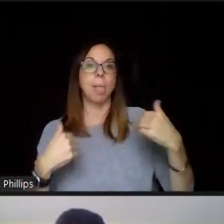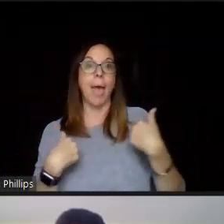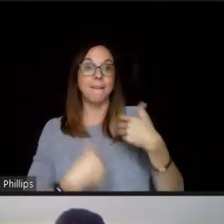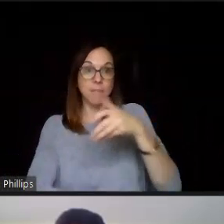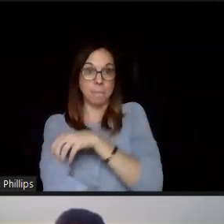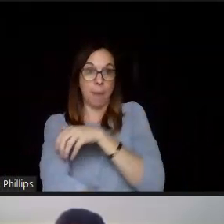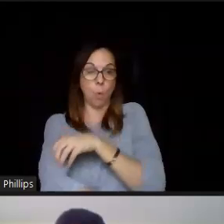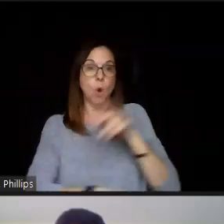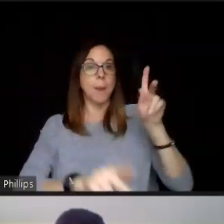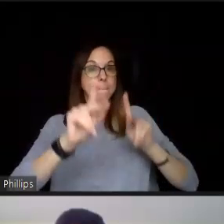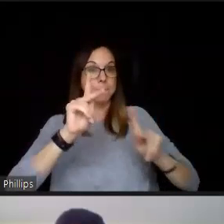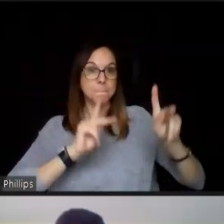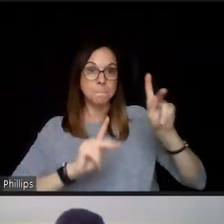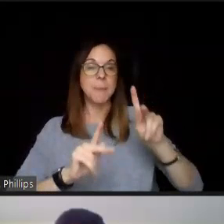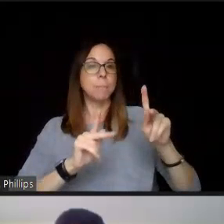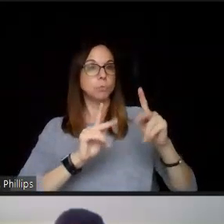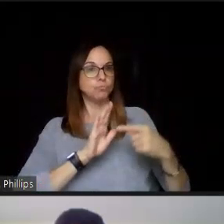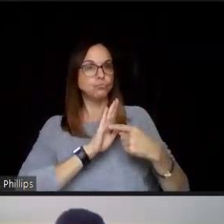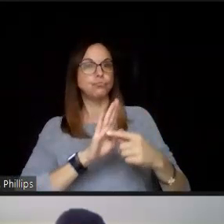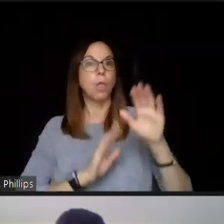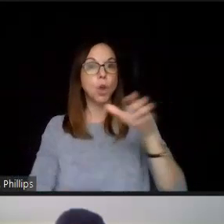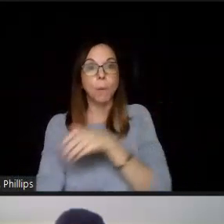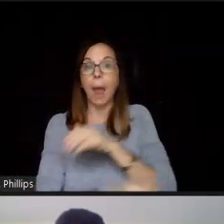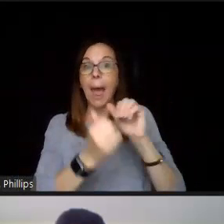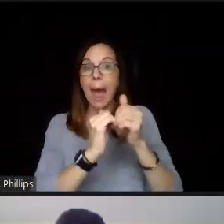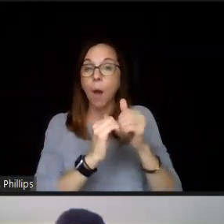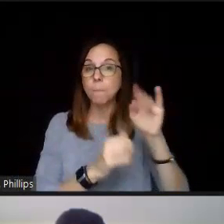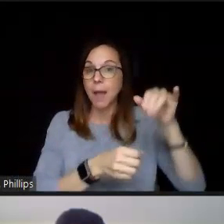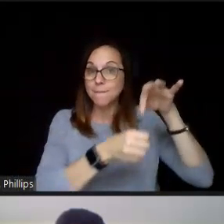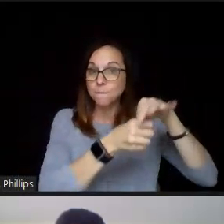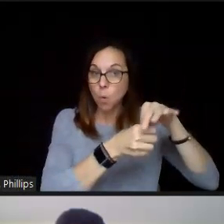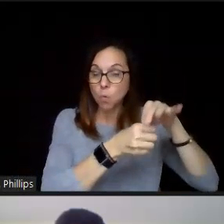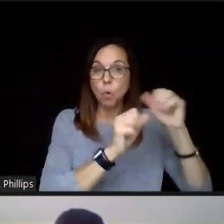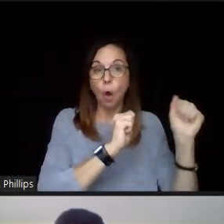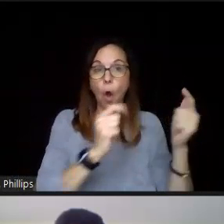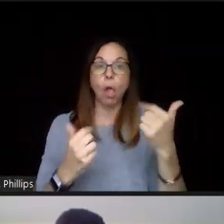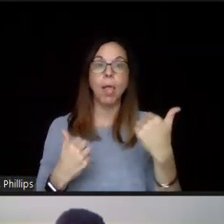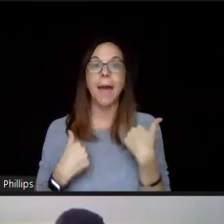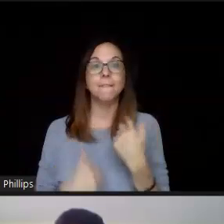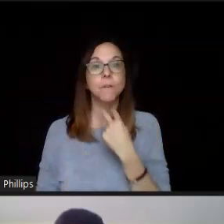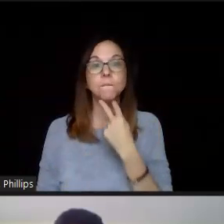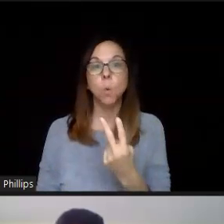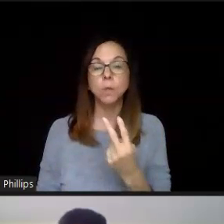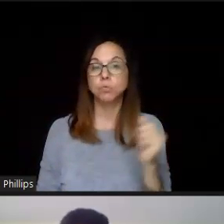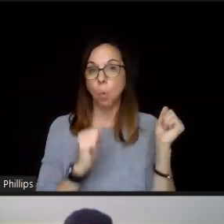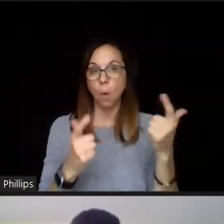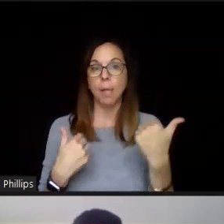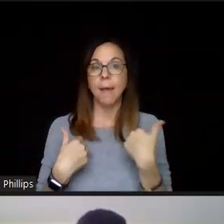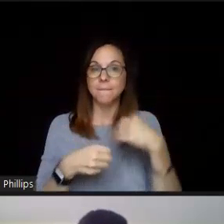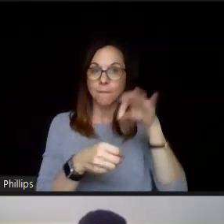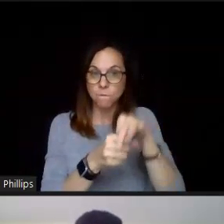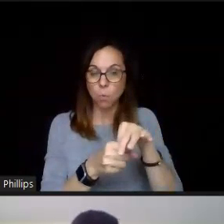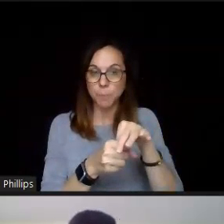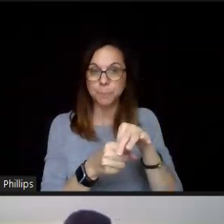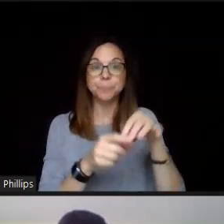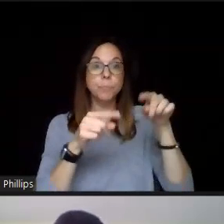The people exercise that power by voting. Everybody has a voice. Everybody has a vote.